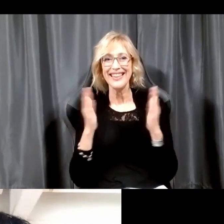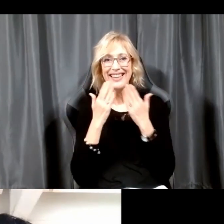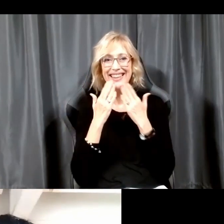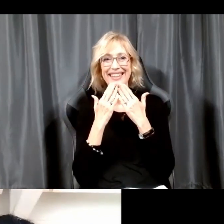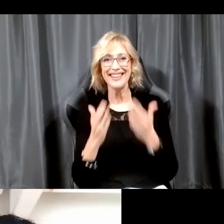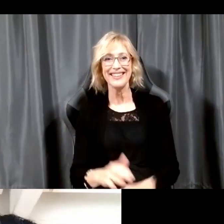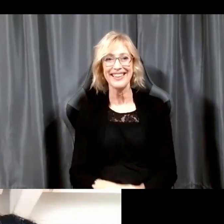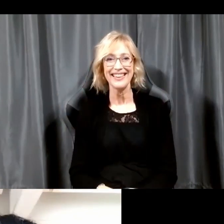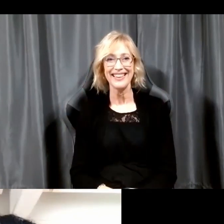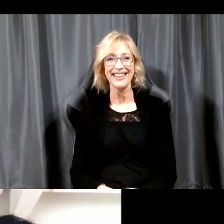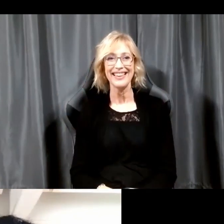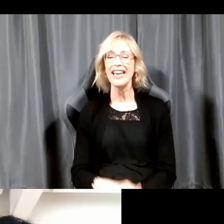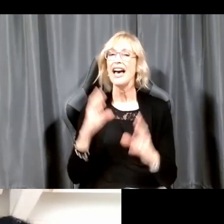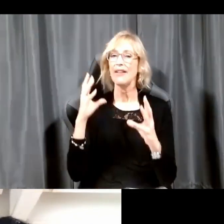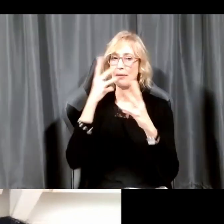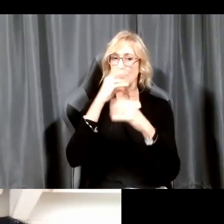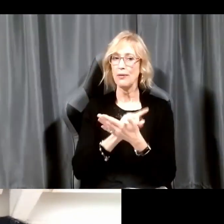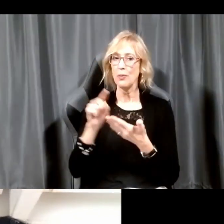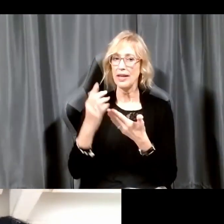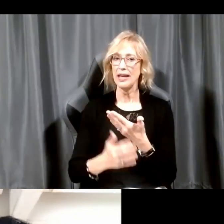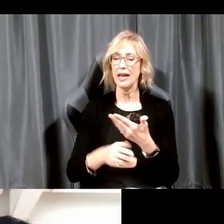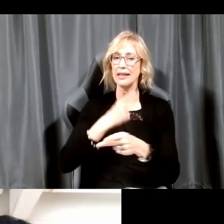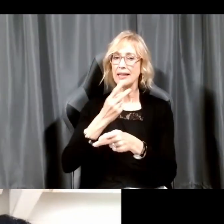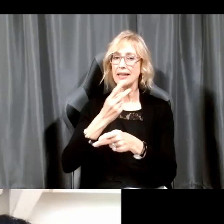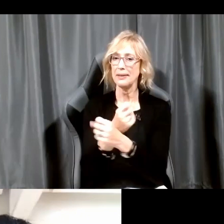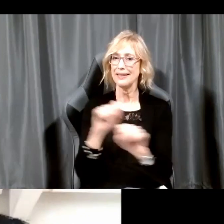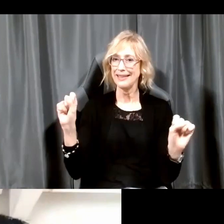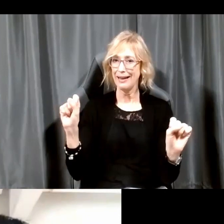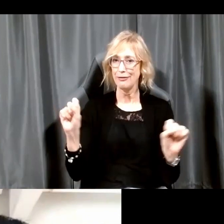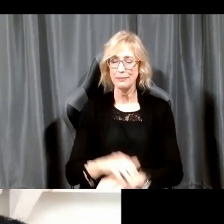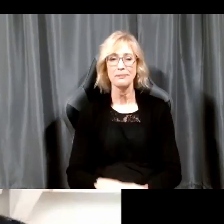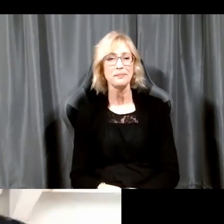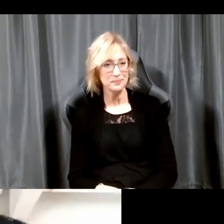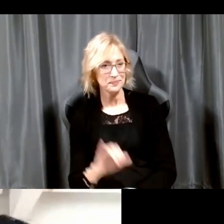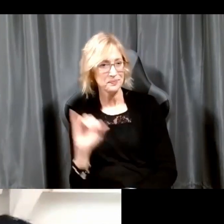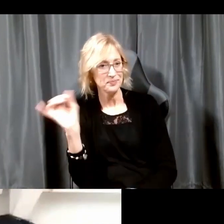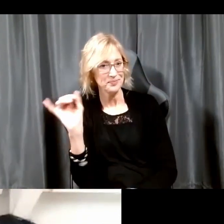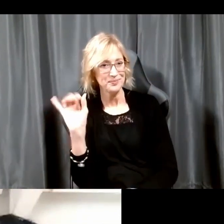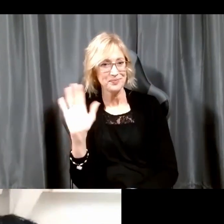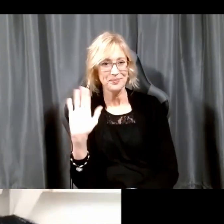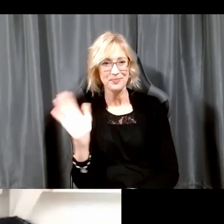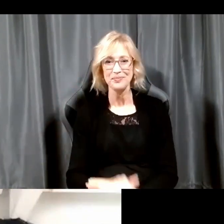much. Have a good lovely one. weekend. Stay safe, everyone. You too.